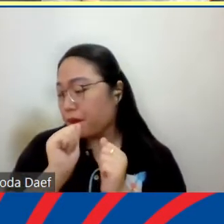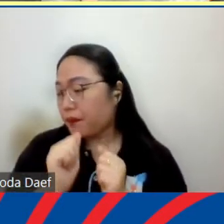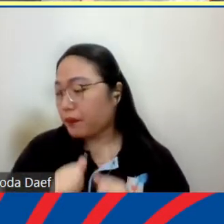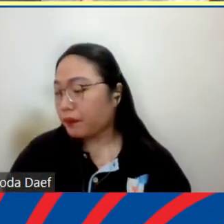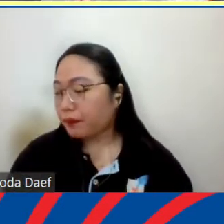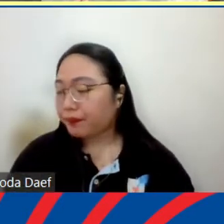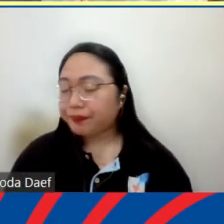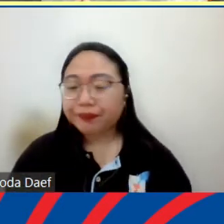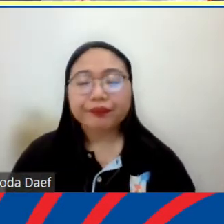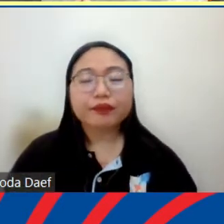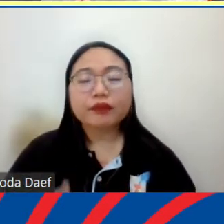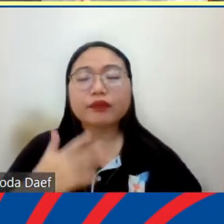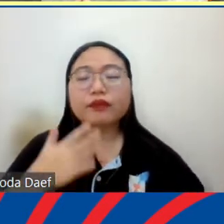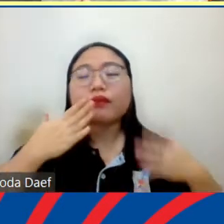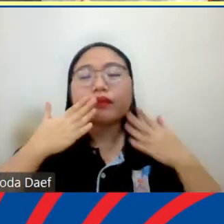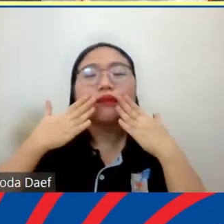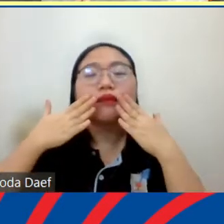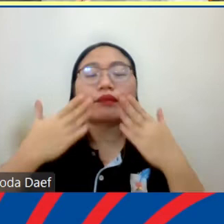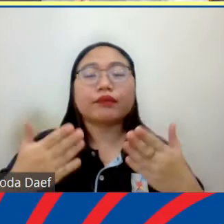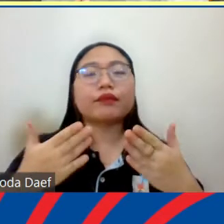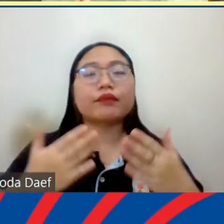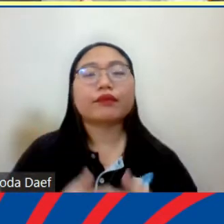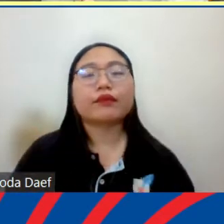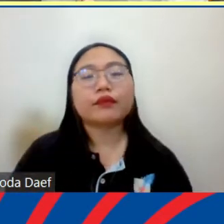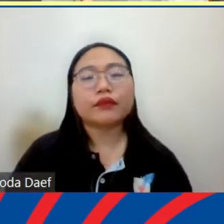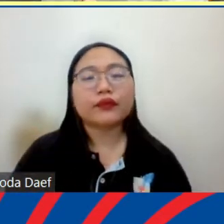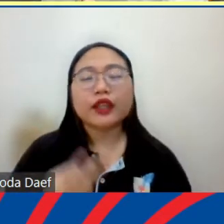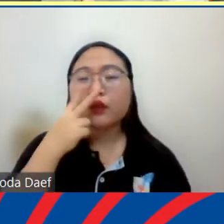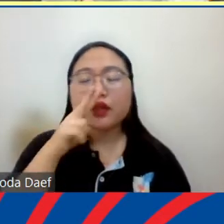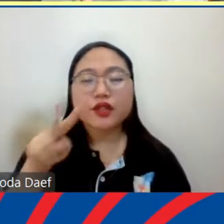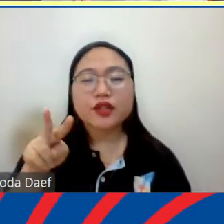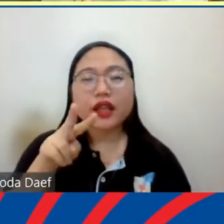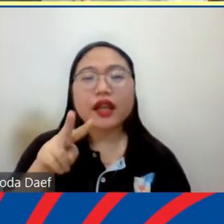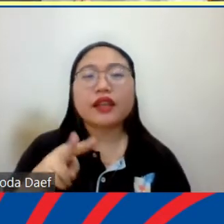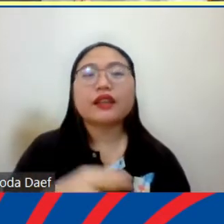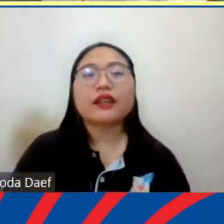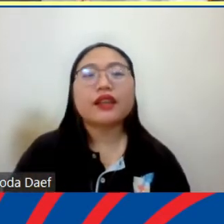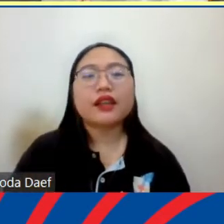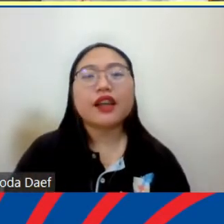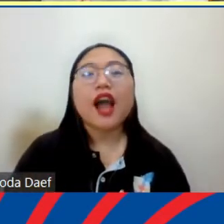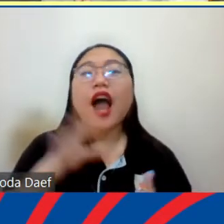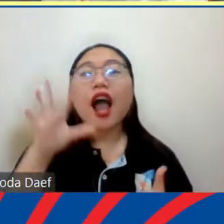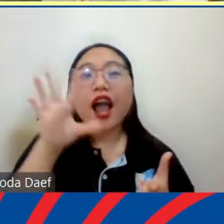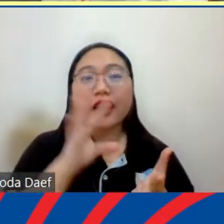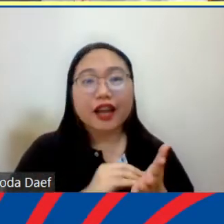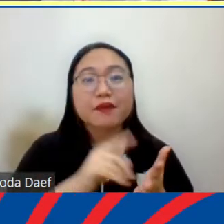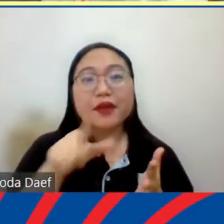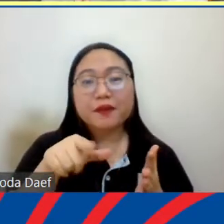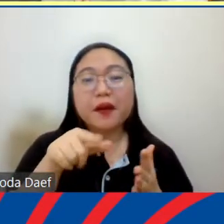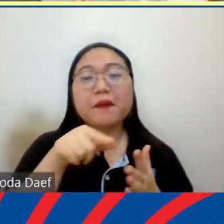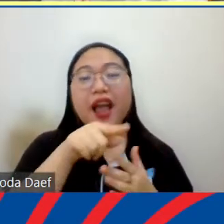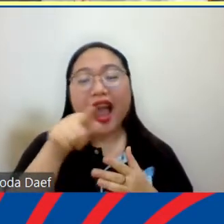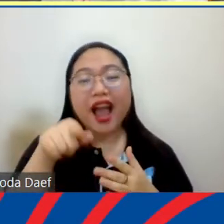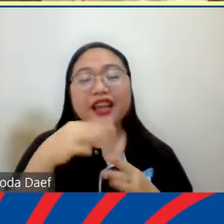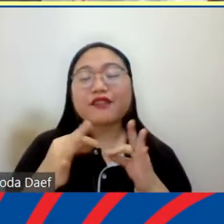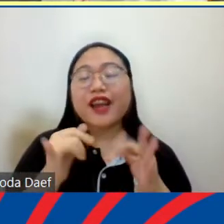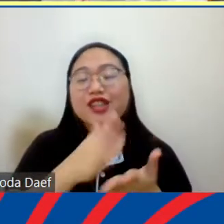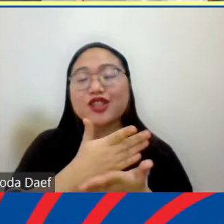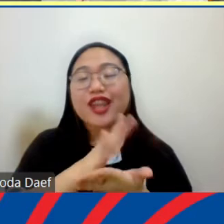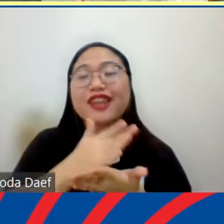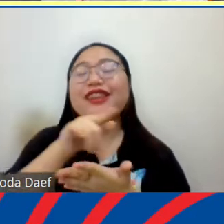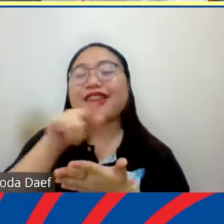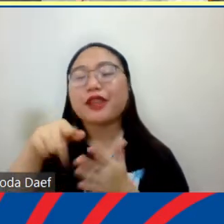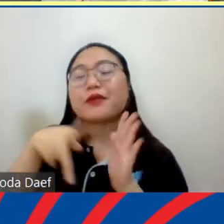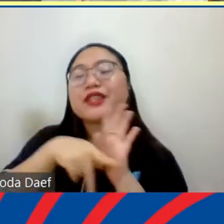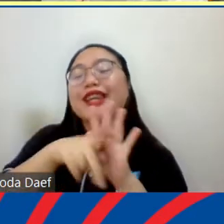Yan, maraming salamat. You will also get a copy of the responses when I share the presentation